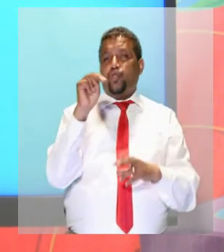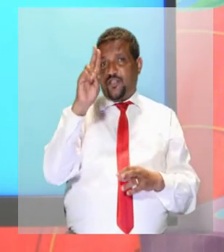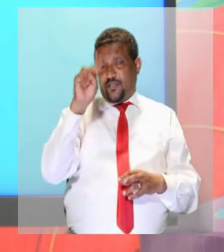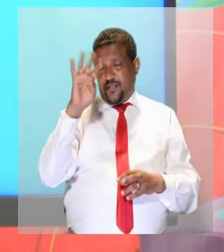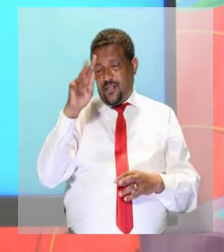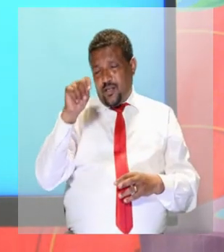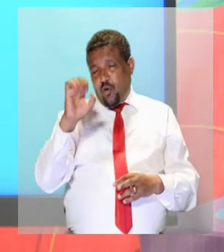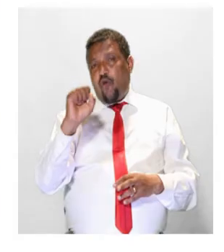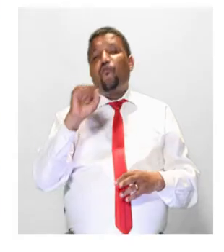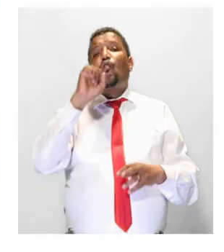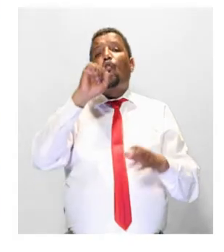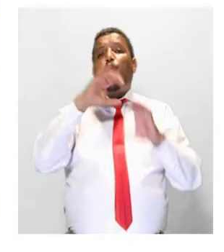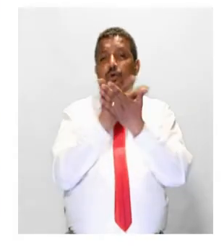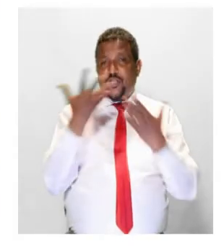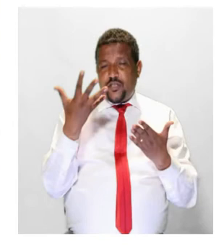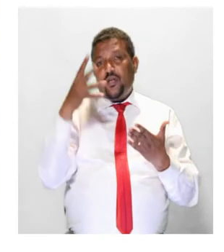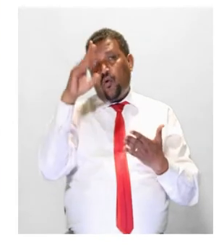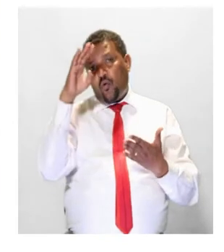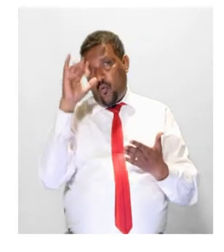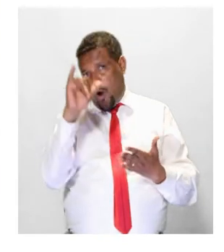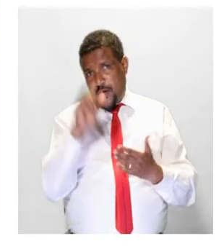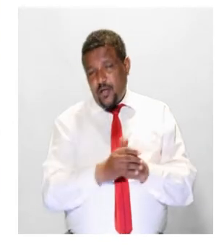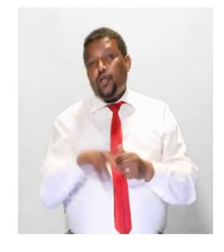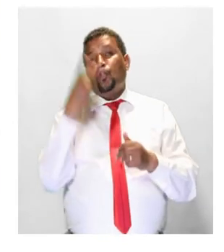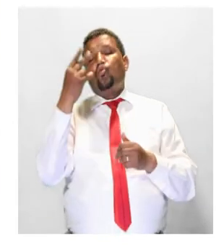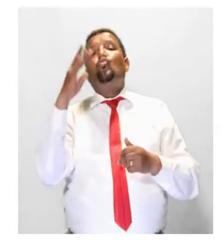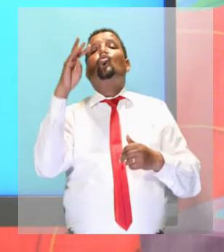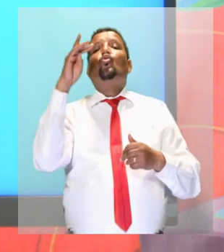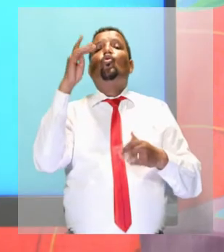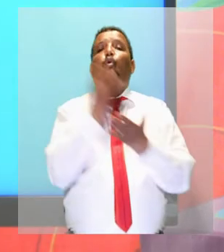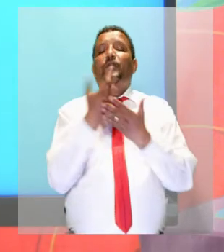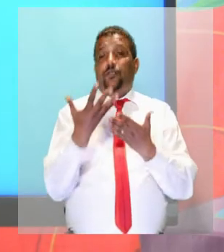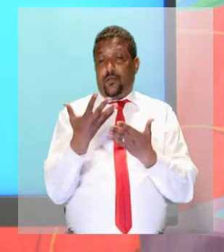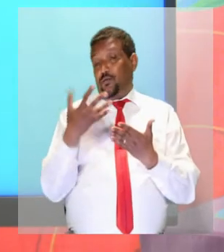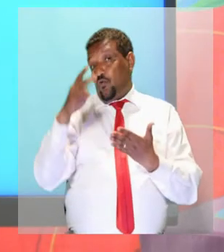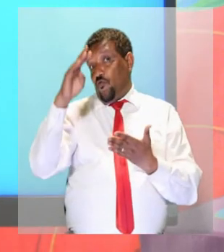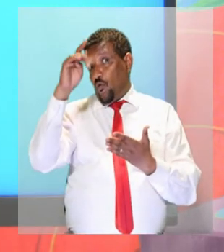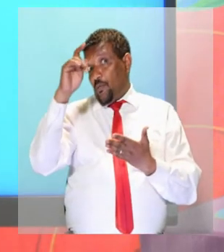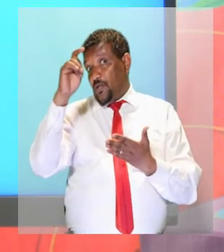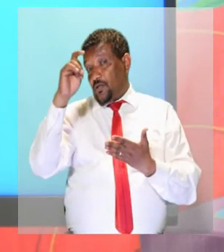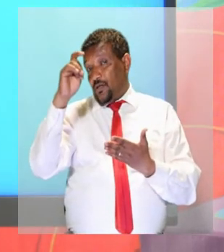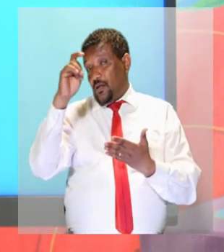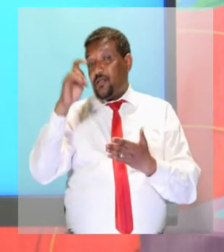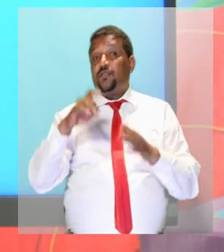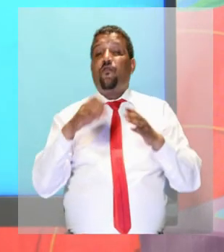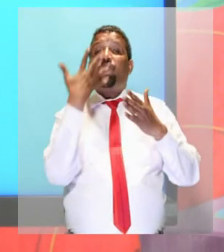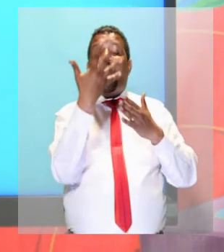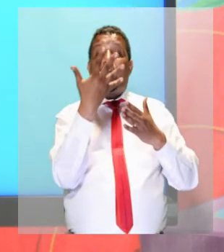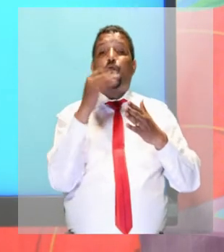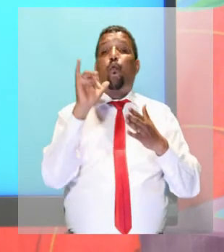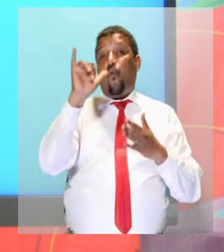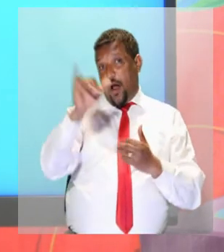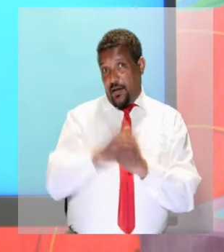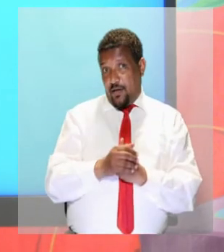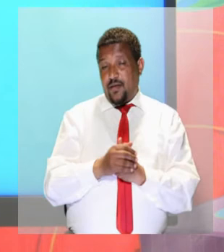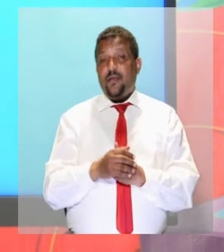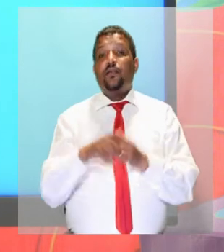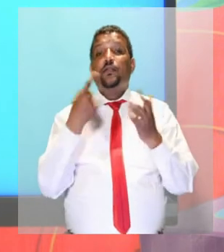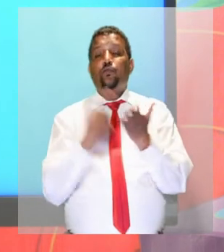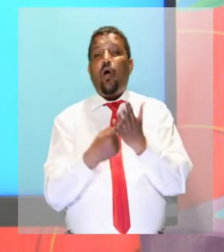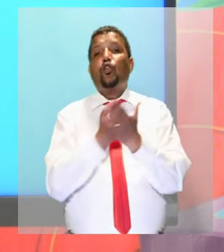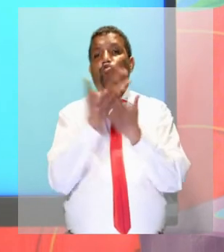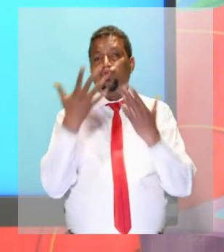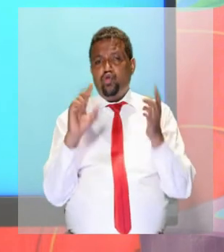to that of 2 units of X and 5 units of Y, hence the rate by which one good